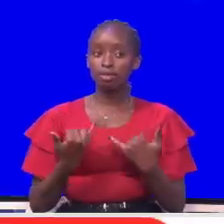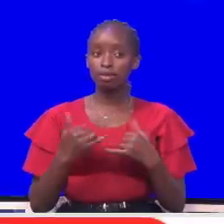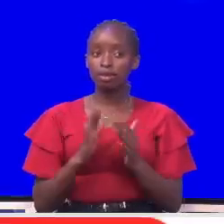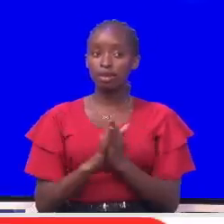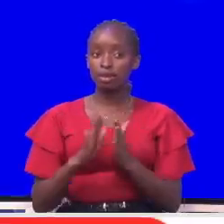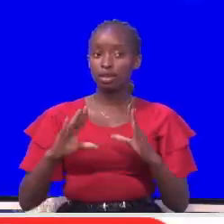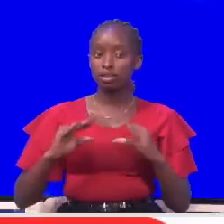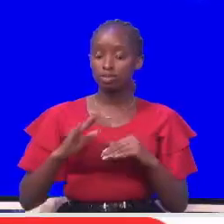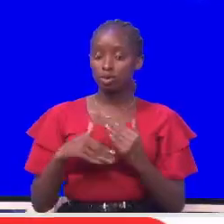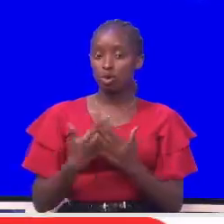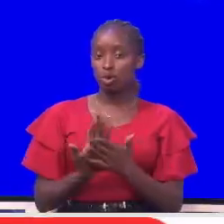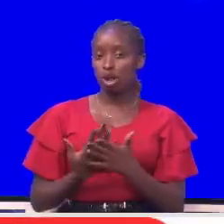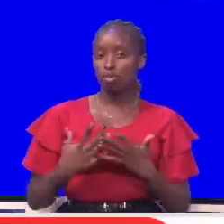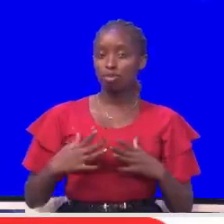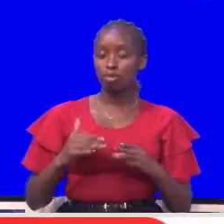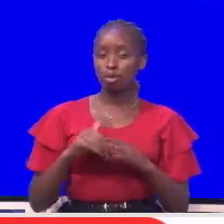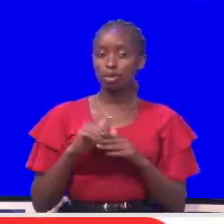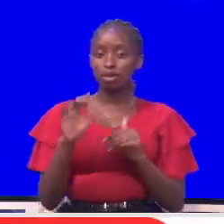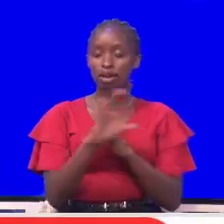humu nchini.